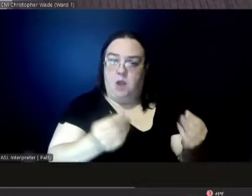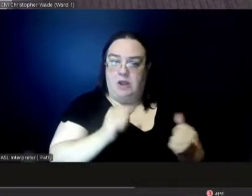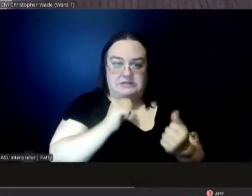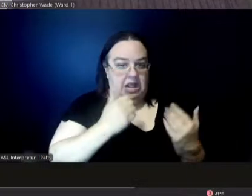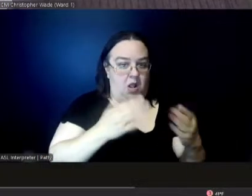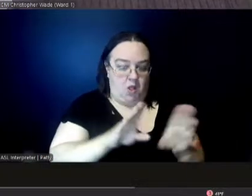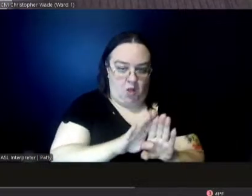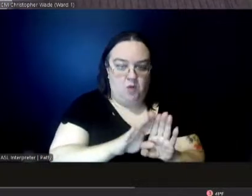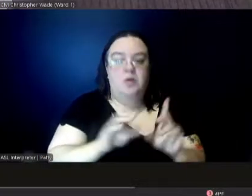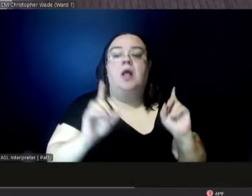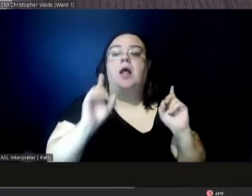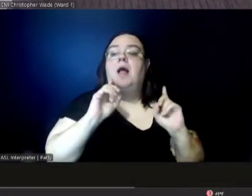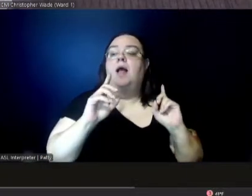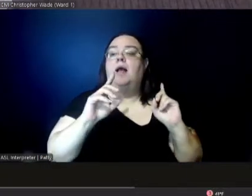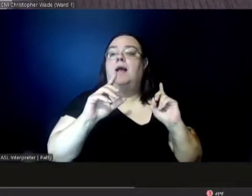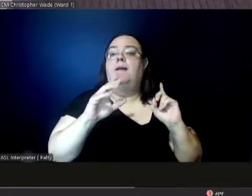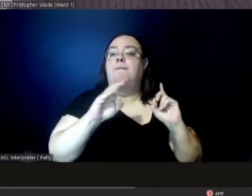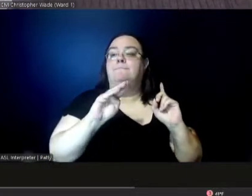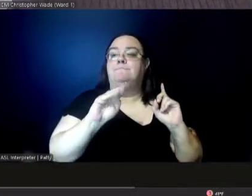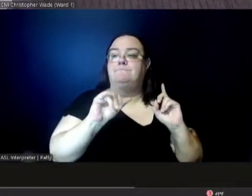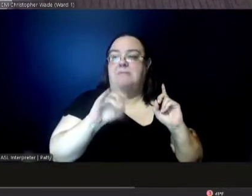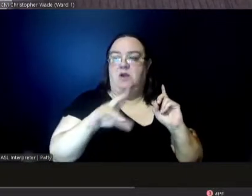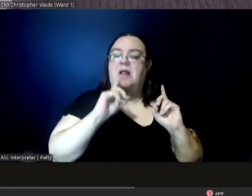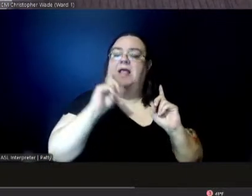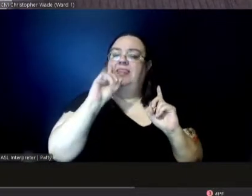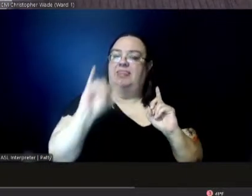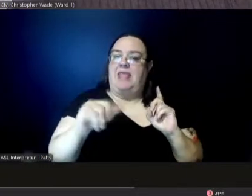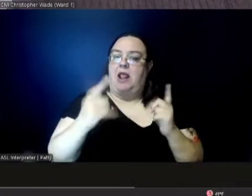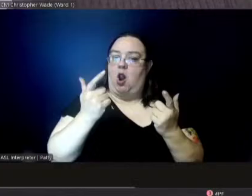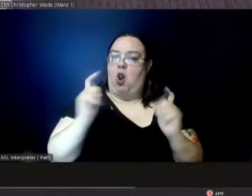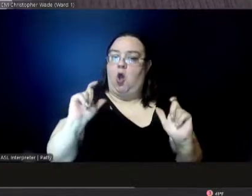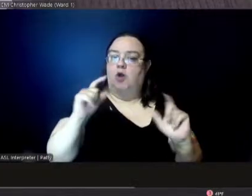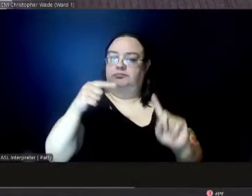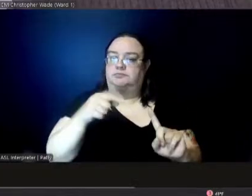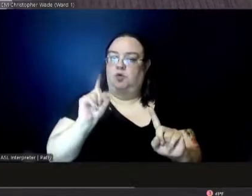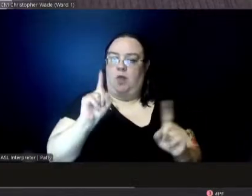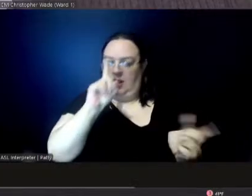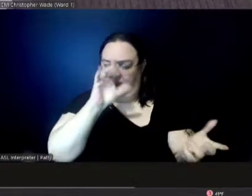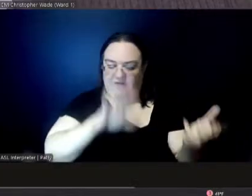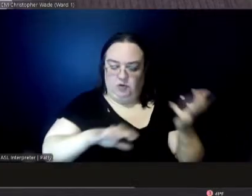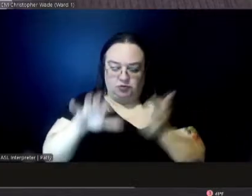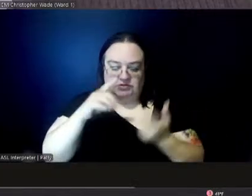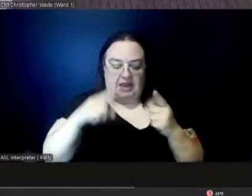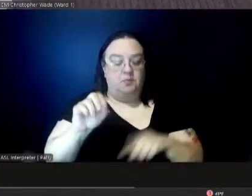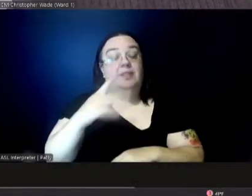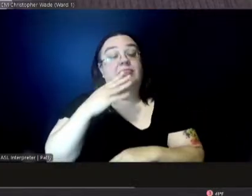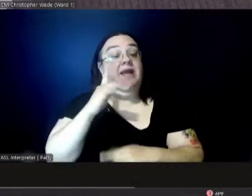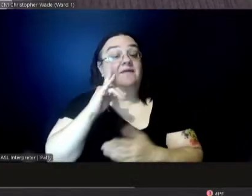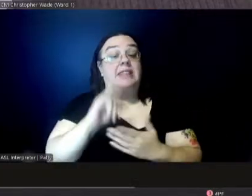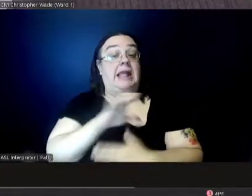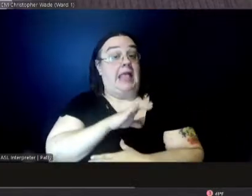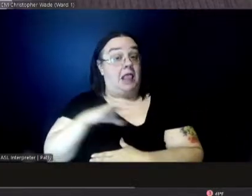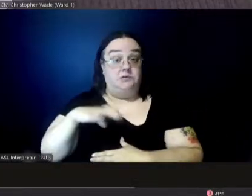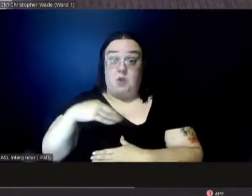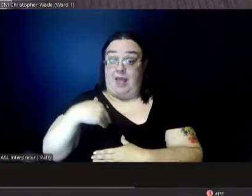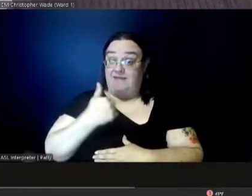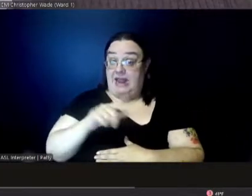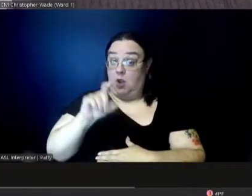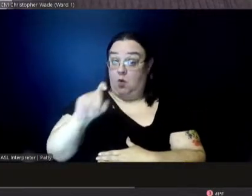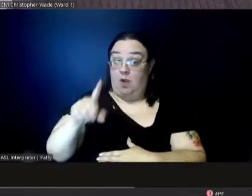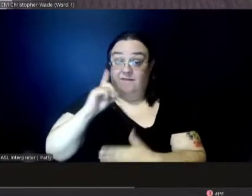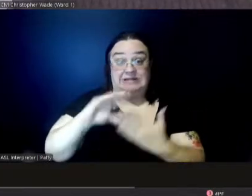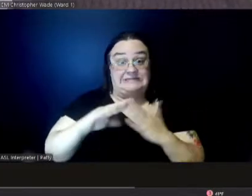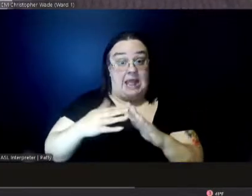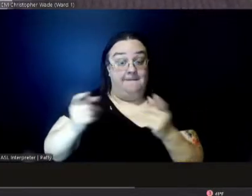think that might have been a large source of the confusion. Okay. Thank you for that. Council, any questions for the town administrator about his